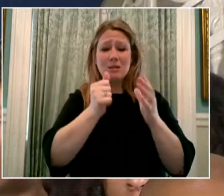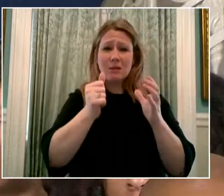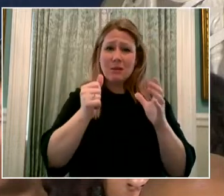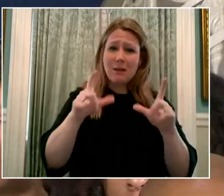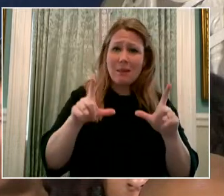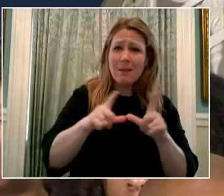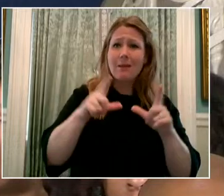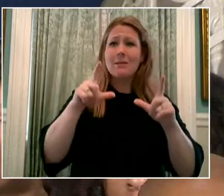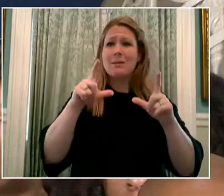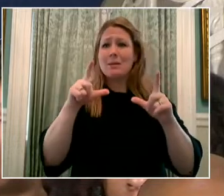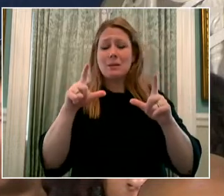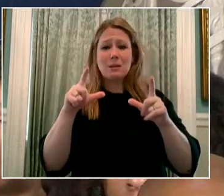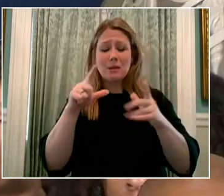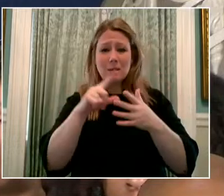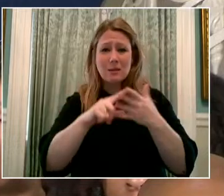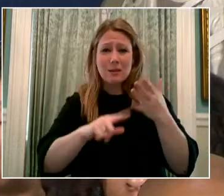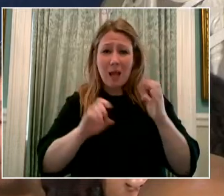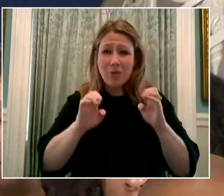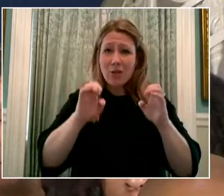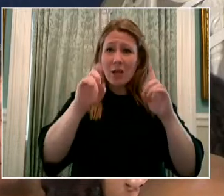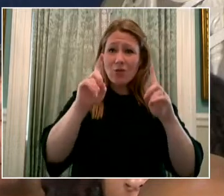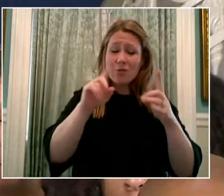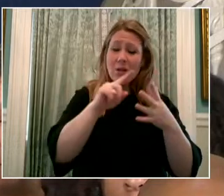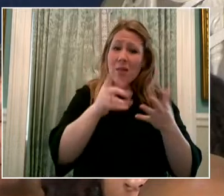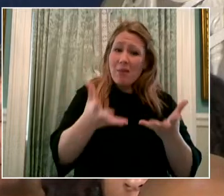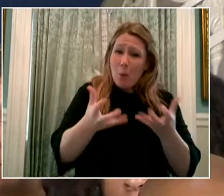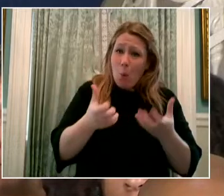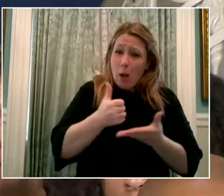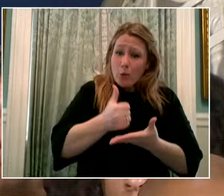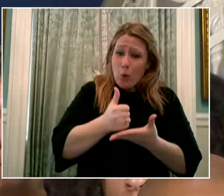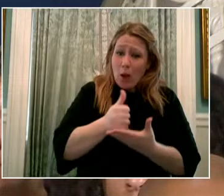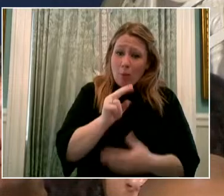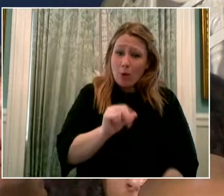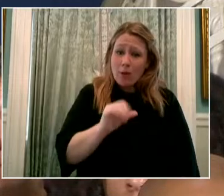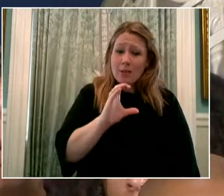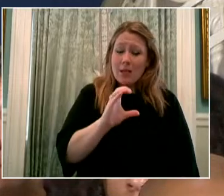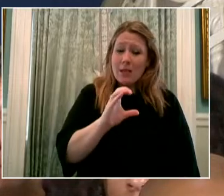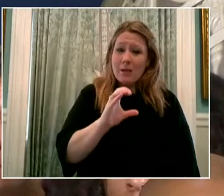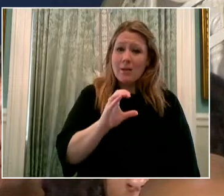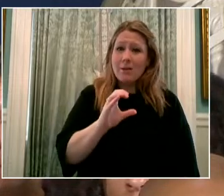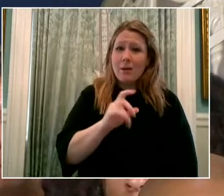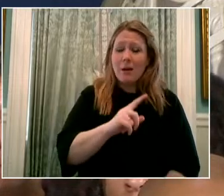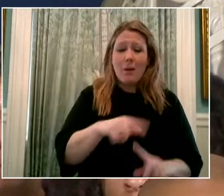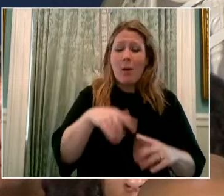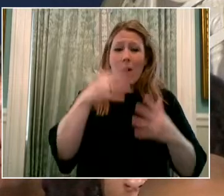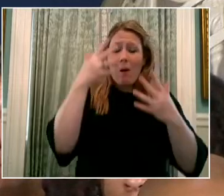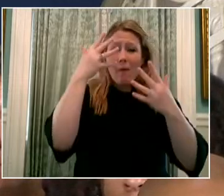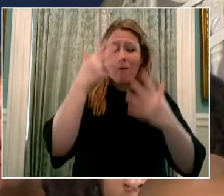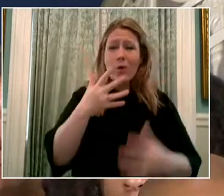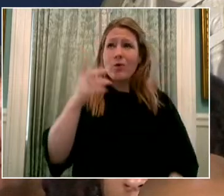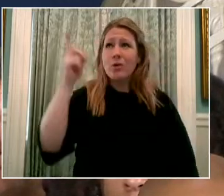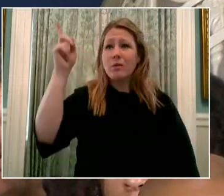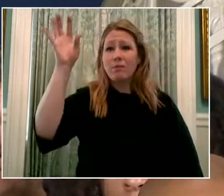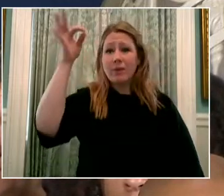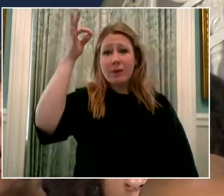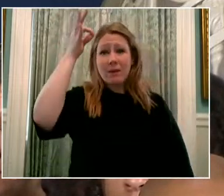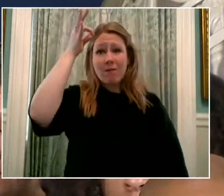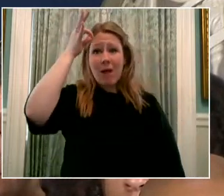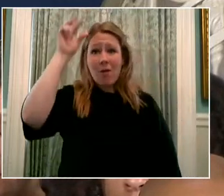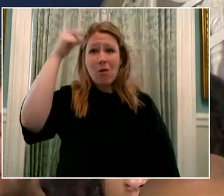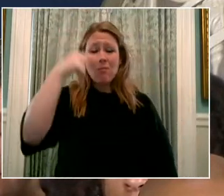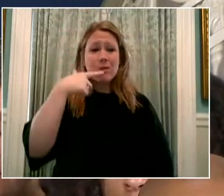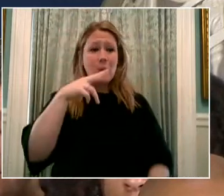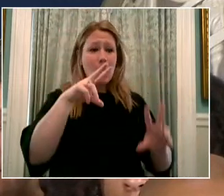unfortunately and sadly, they have been told that they cannot and have been forced to live in a constant sense of hopelessness and